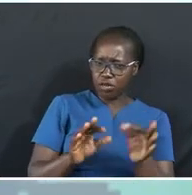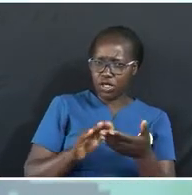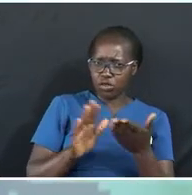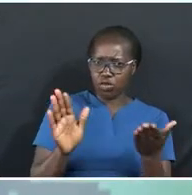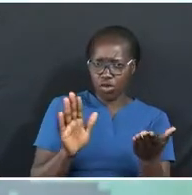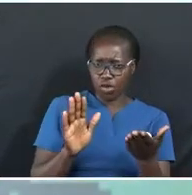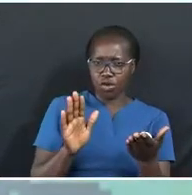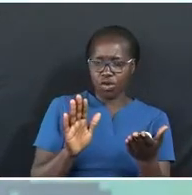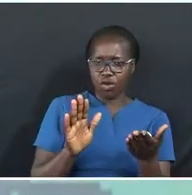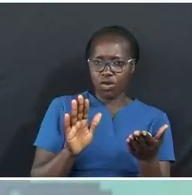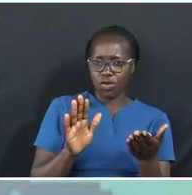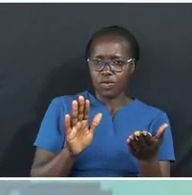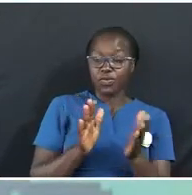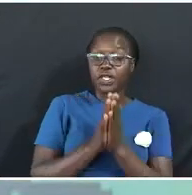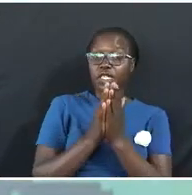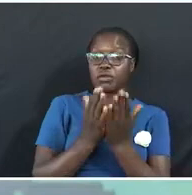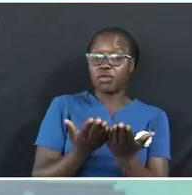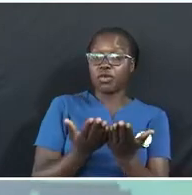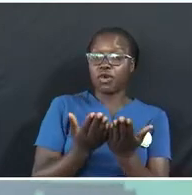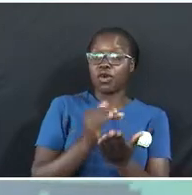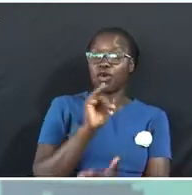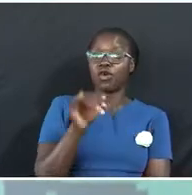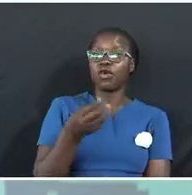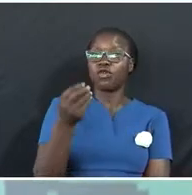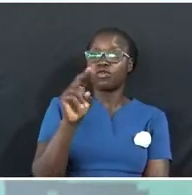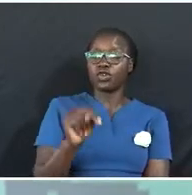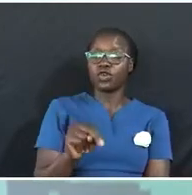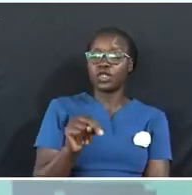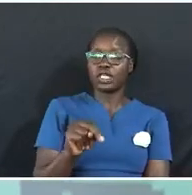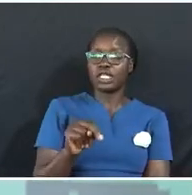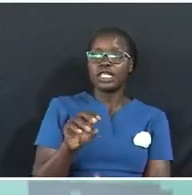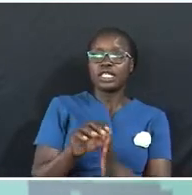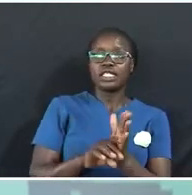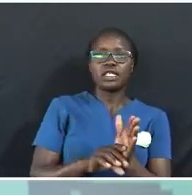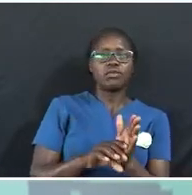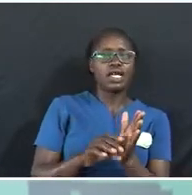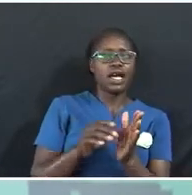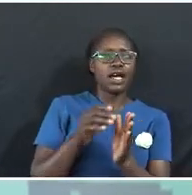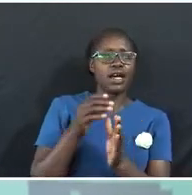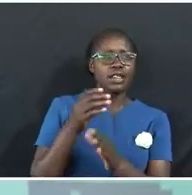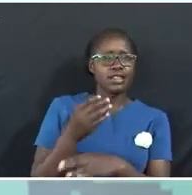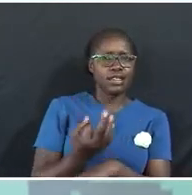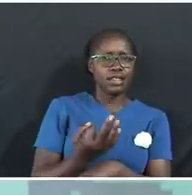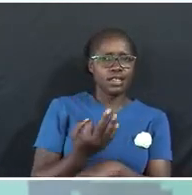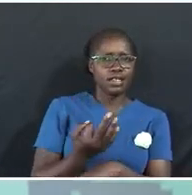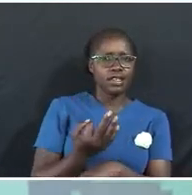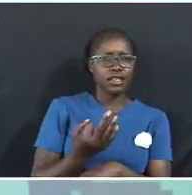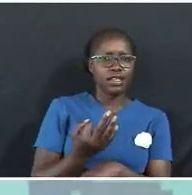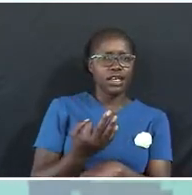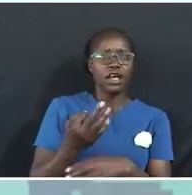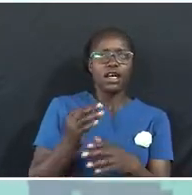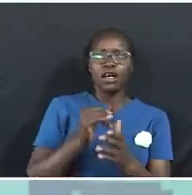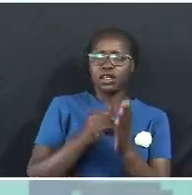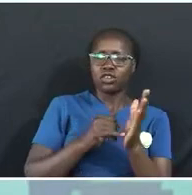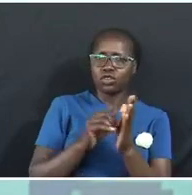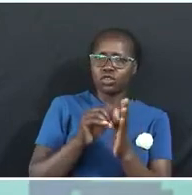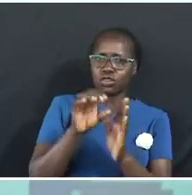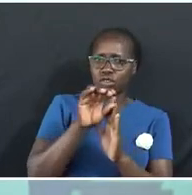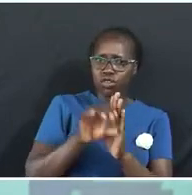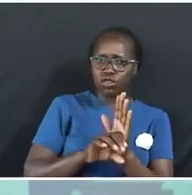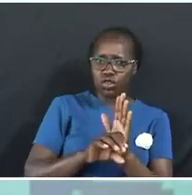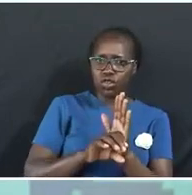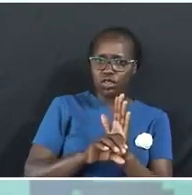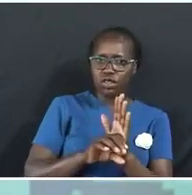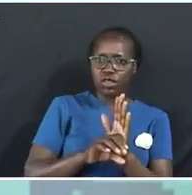mean? In the book of John chapter 15, I'm still around here. In the book of John chapter 15, when you look at